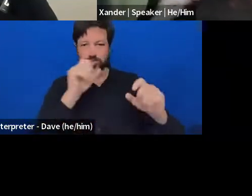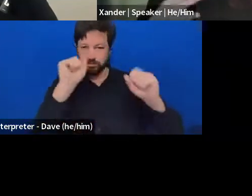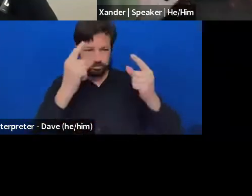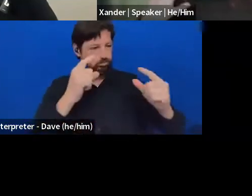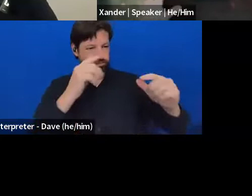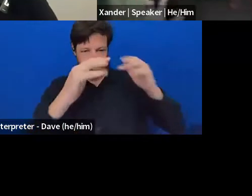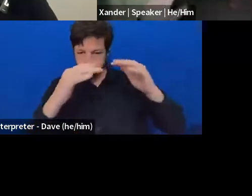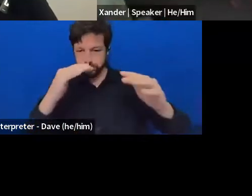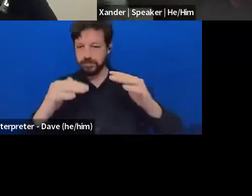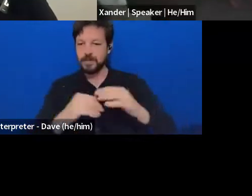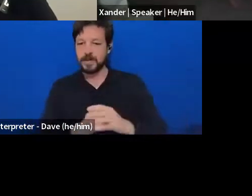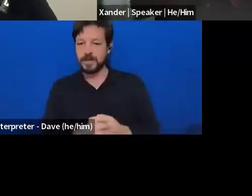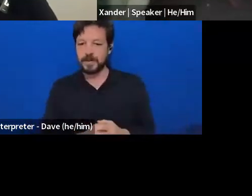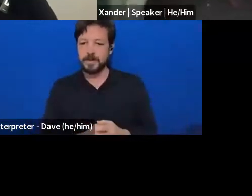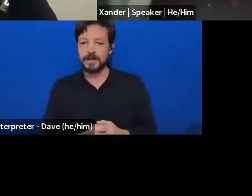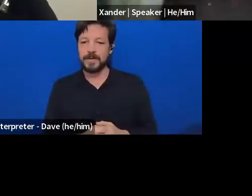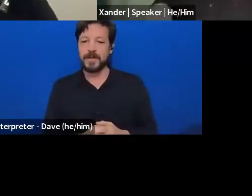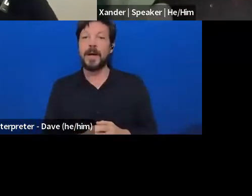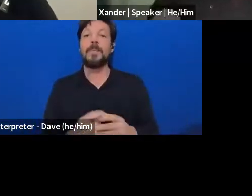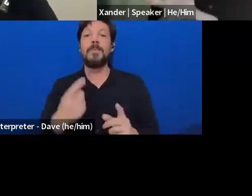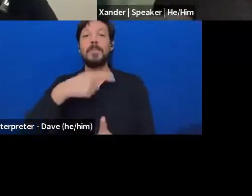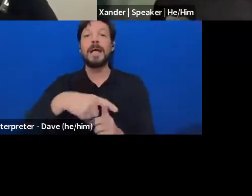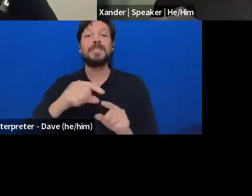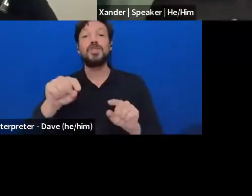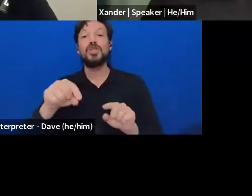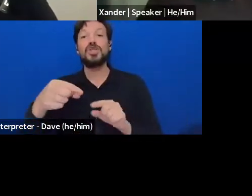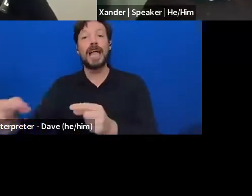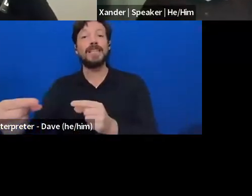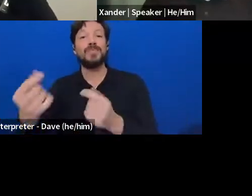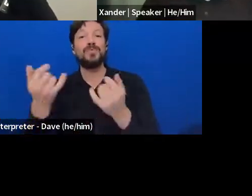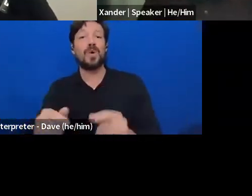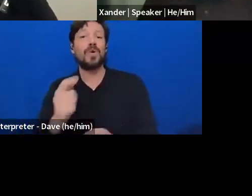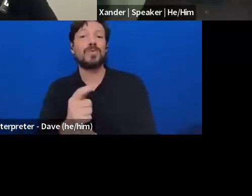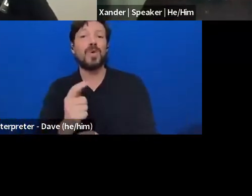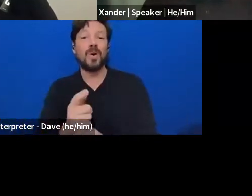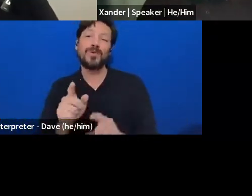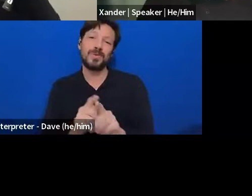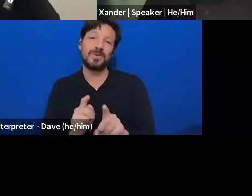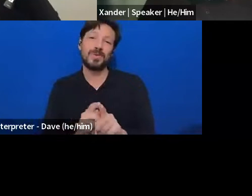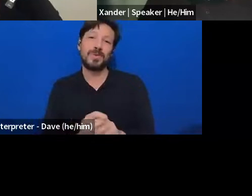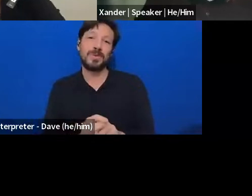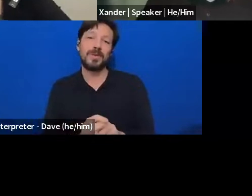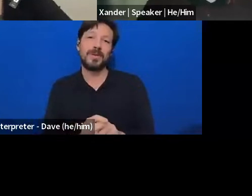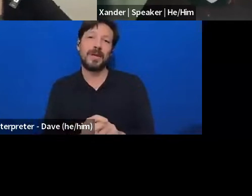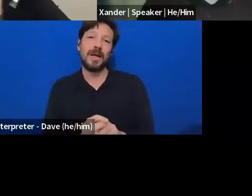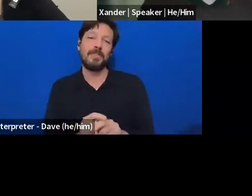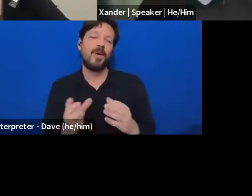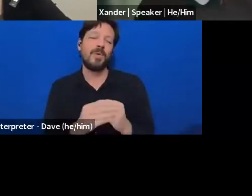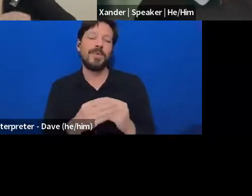saying something that's completely wrong, being like, kindly, no, you're wrong. But in a nicer way, obviously, than